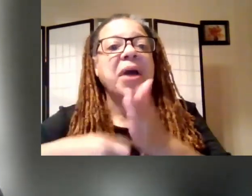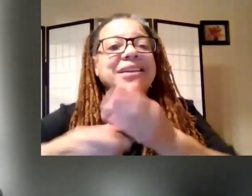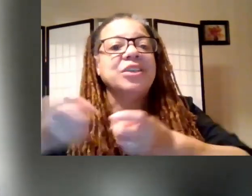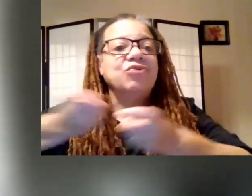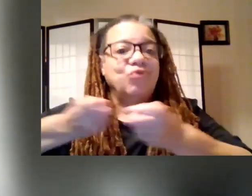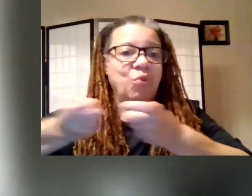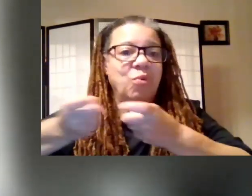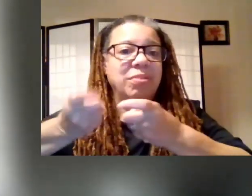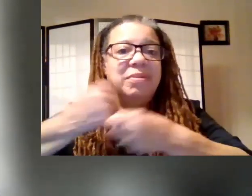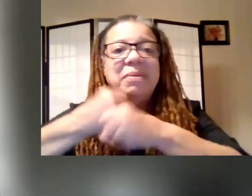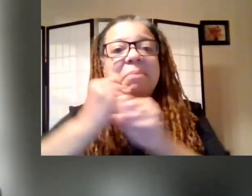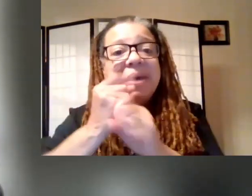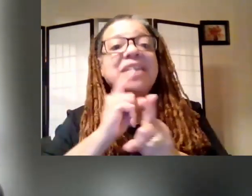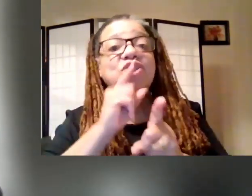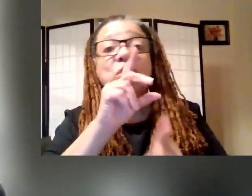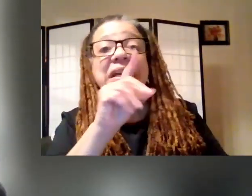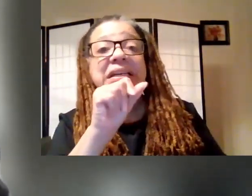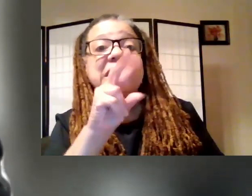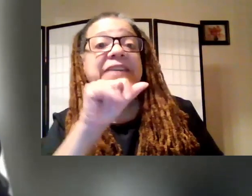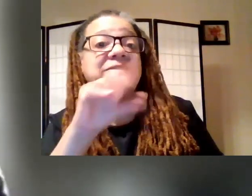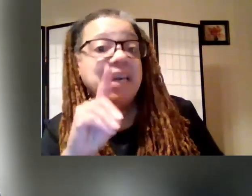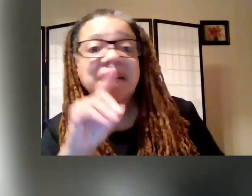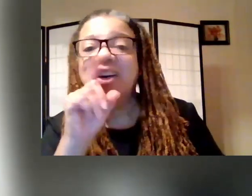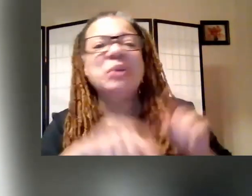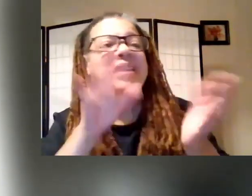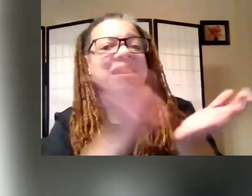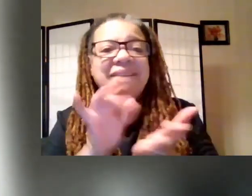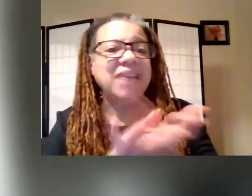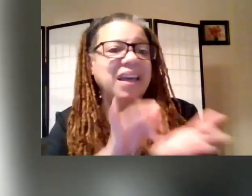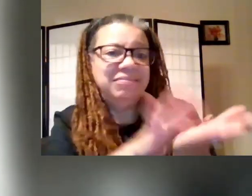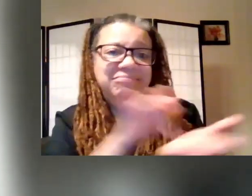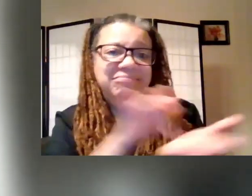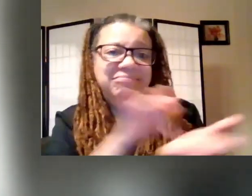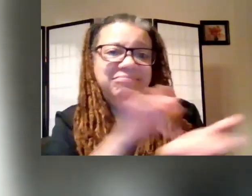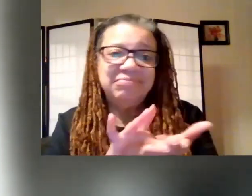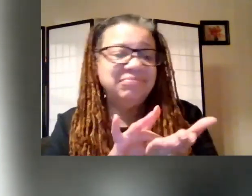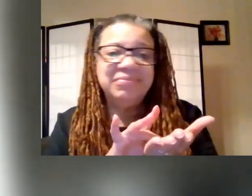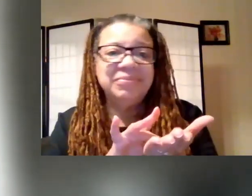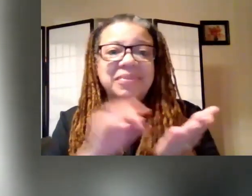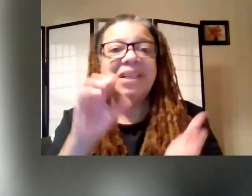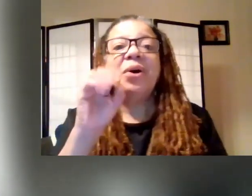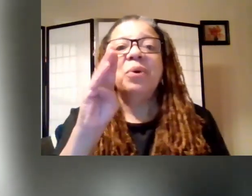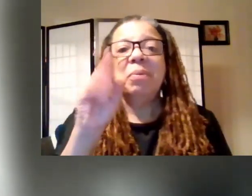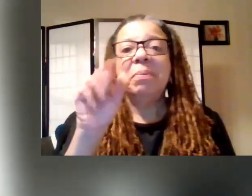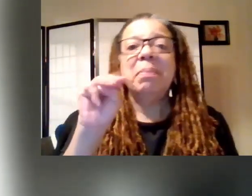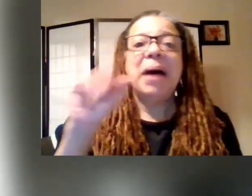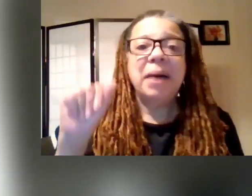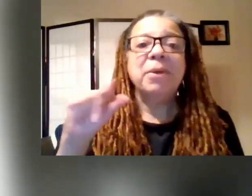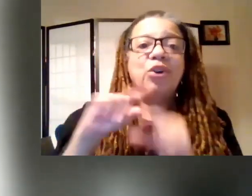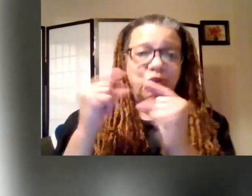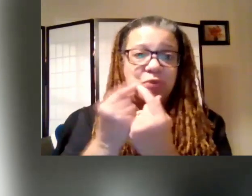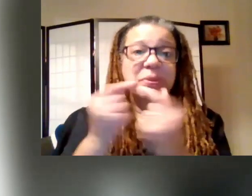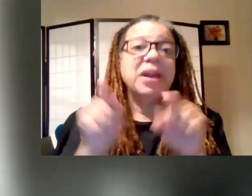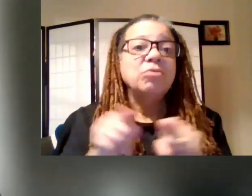that Fresenius and DaVita couldn't gouge the Obama exchanges as well as